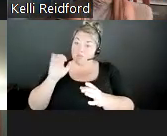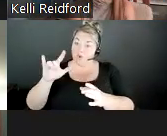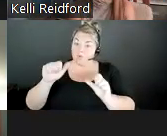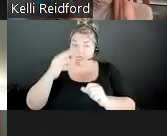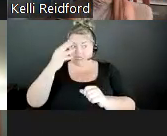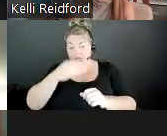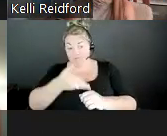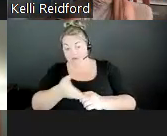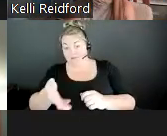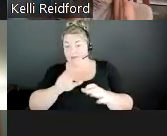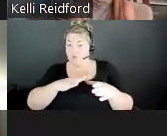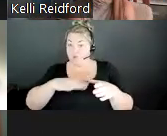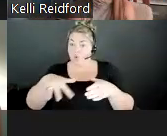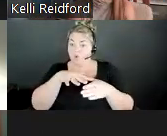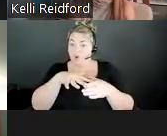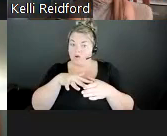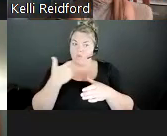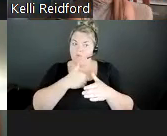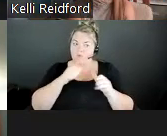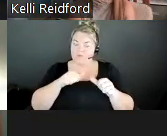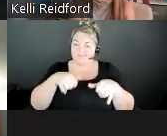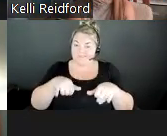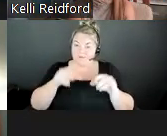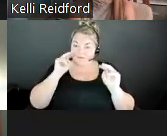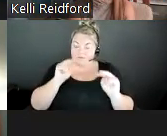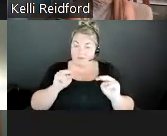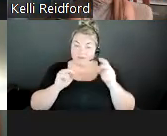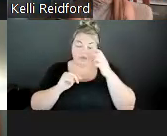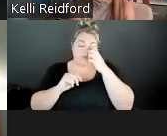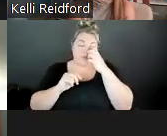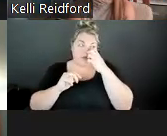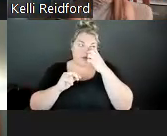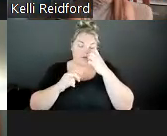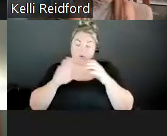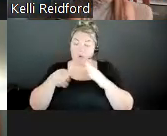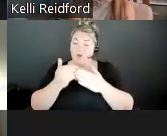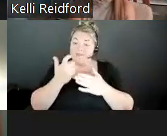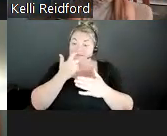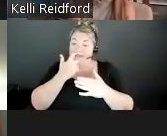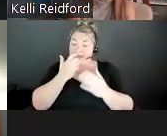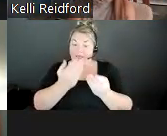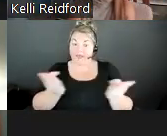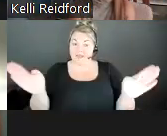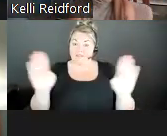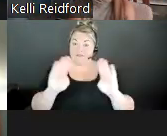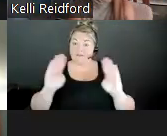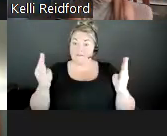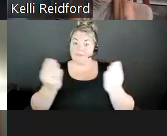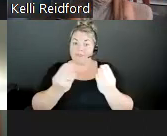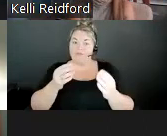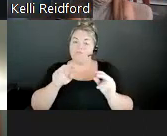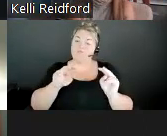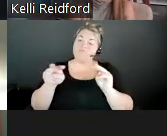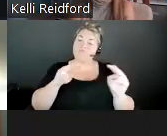sleep outside here, and staff still could see them. All of this glass is in the line of sight